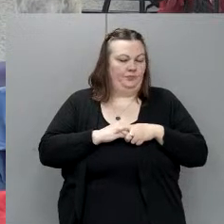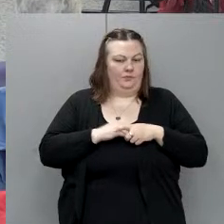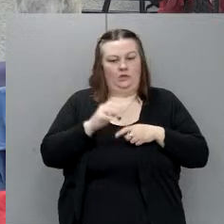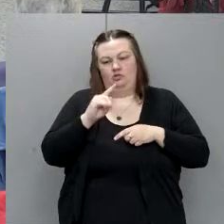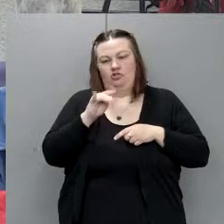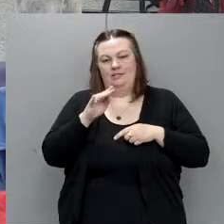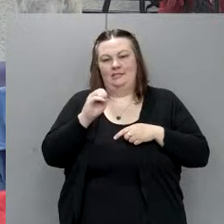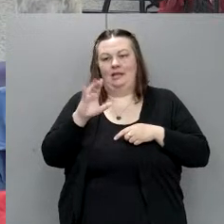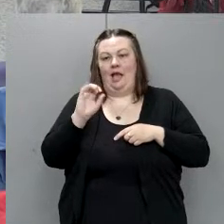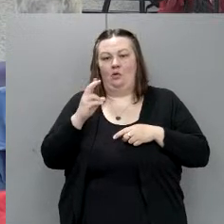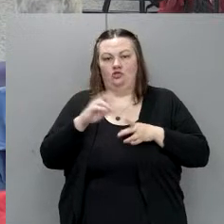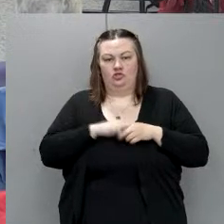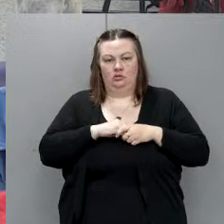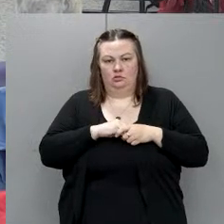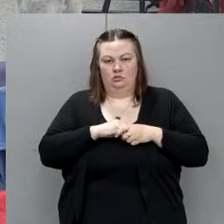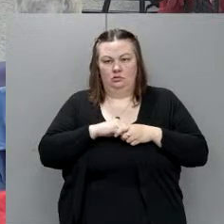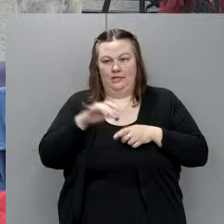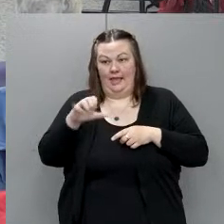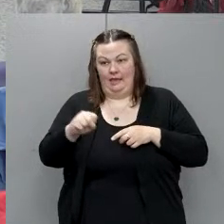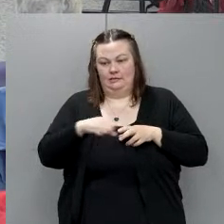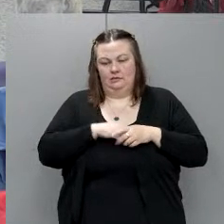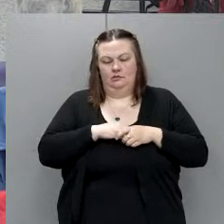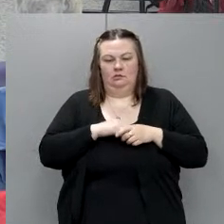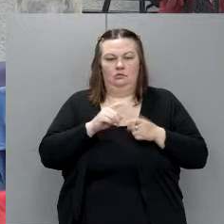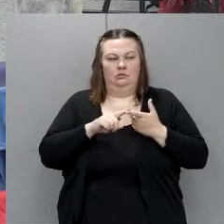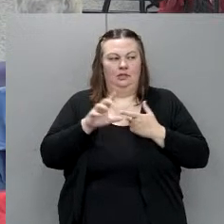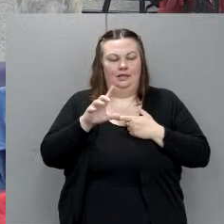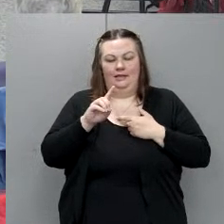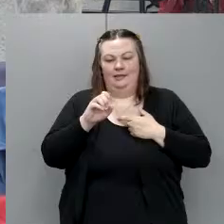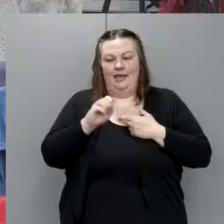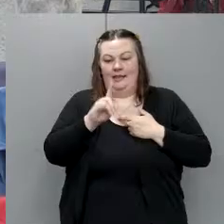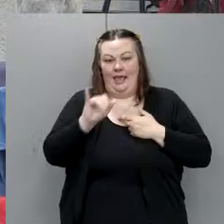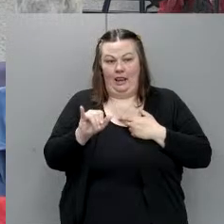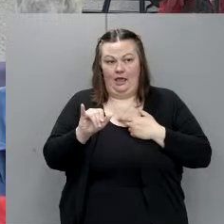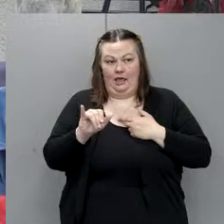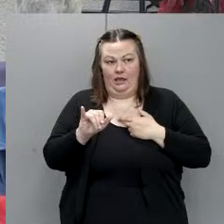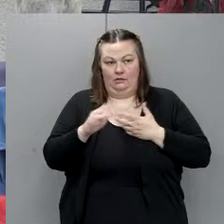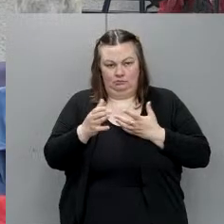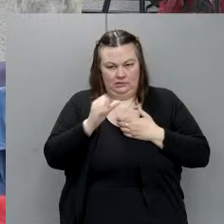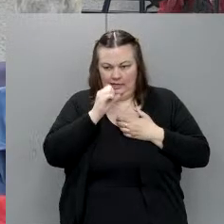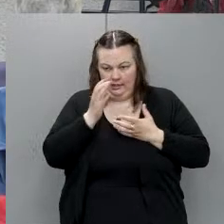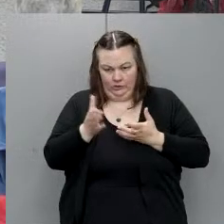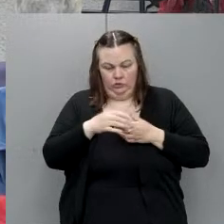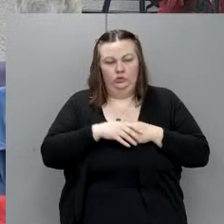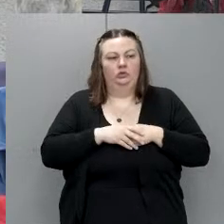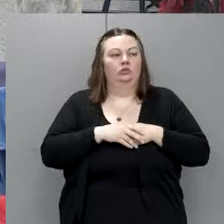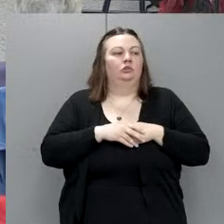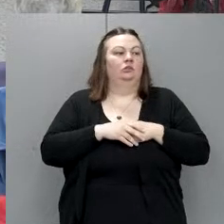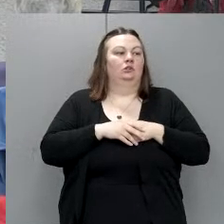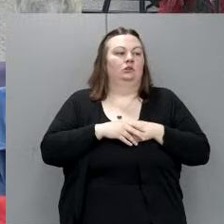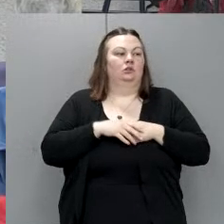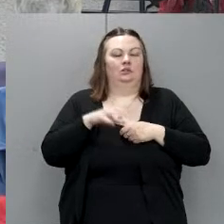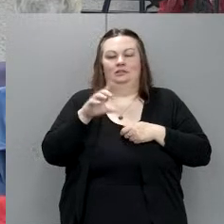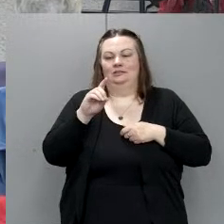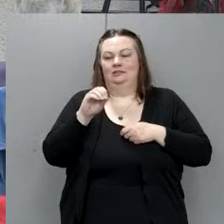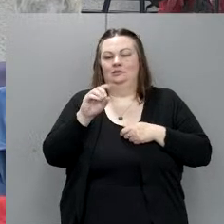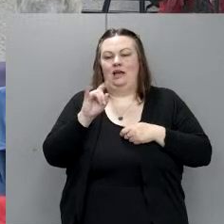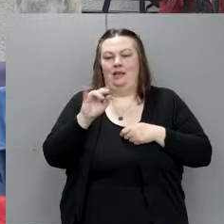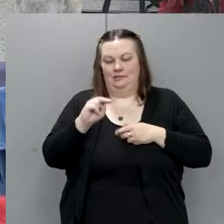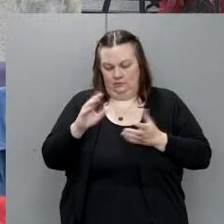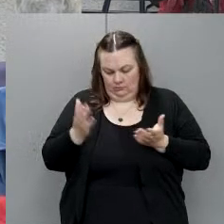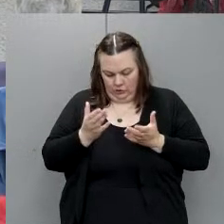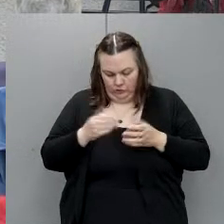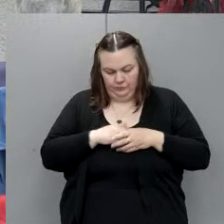Trustee Couch. Yes. Trustee Daly. Not present. Trustee Dotson.